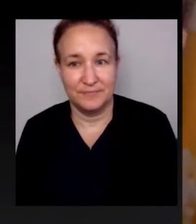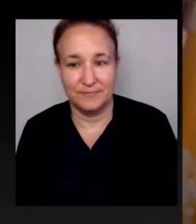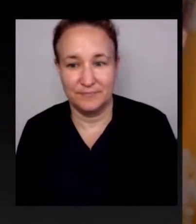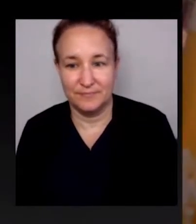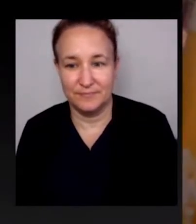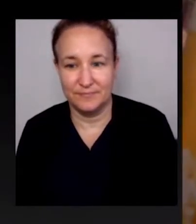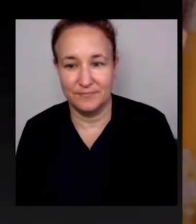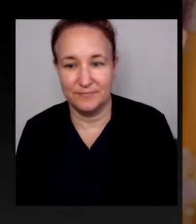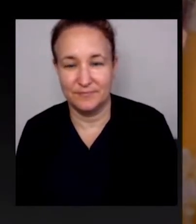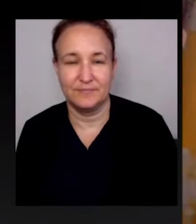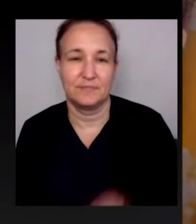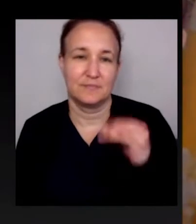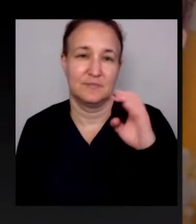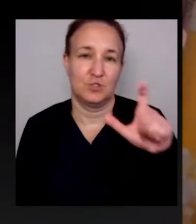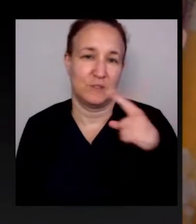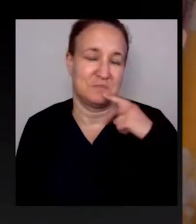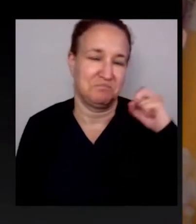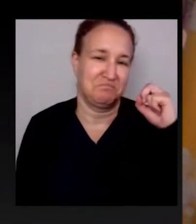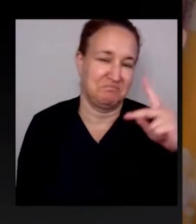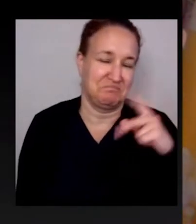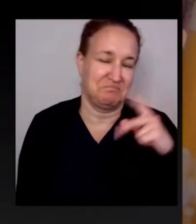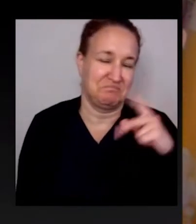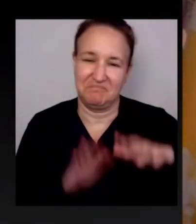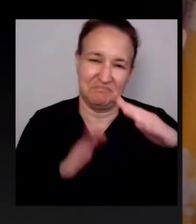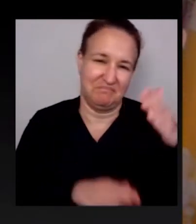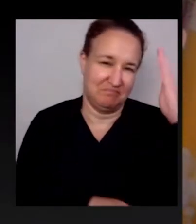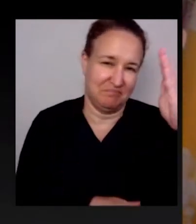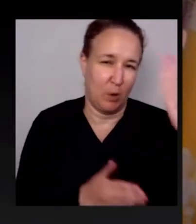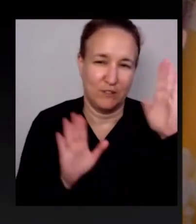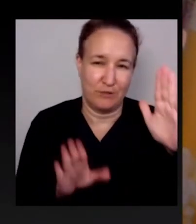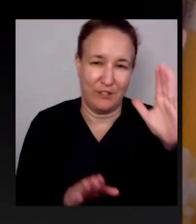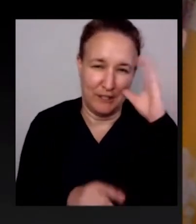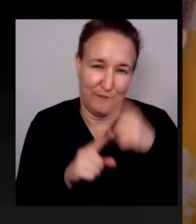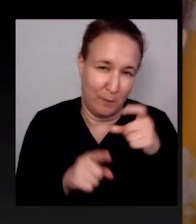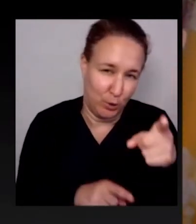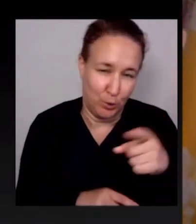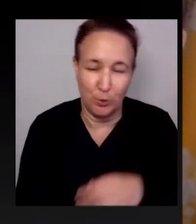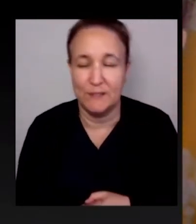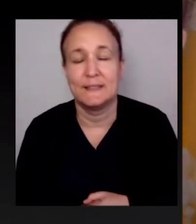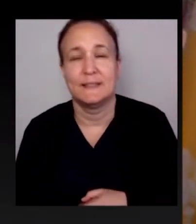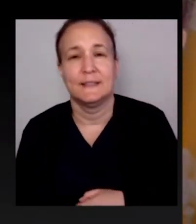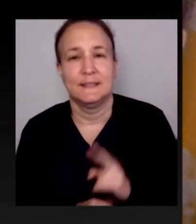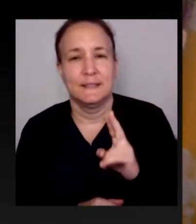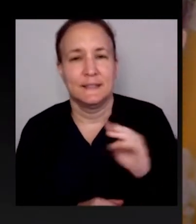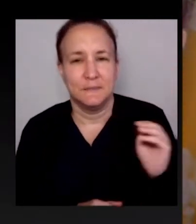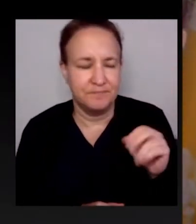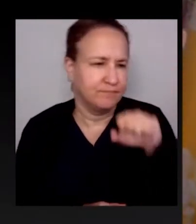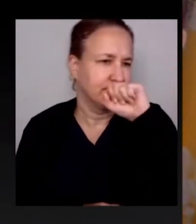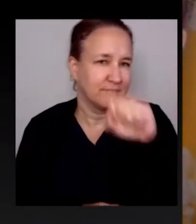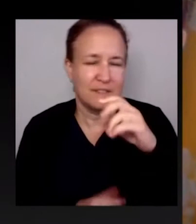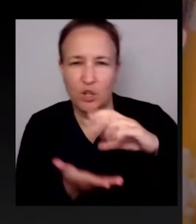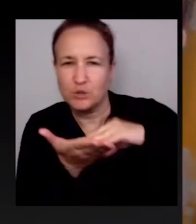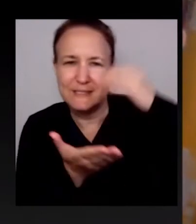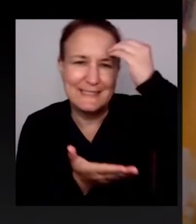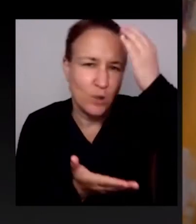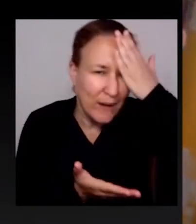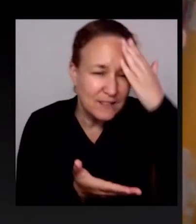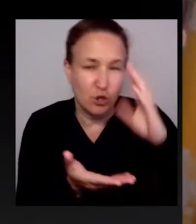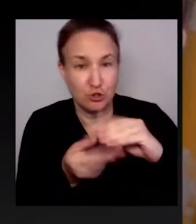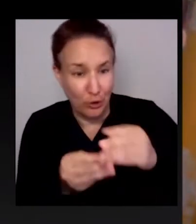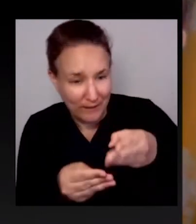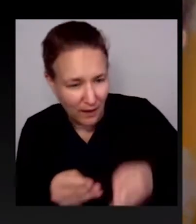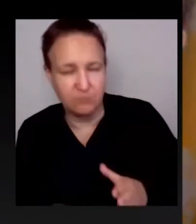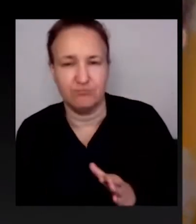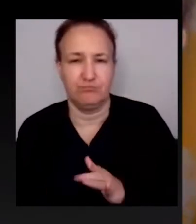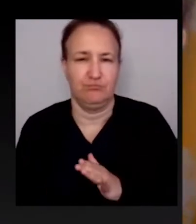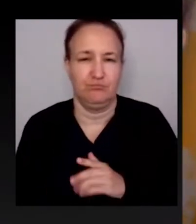All right. Fantastic presentation. Always great to hear from you, Dalton. Love those takeaways. Love that story at the end there,